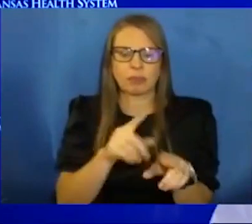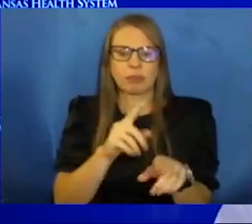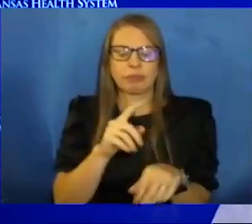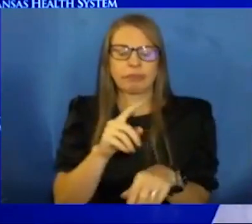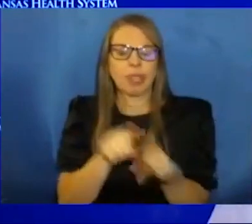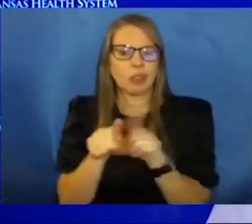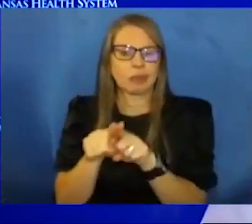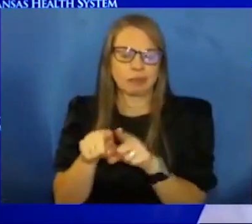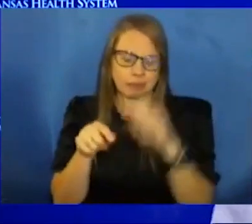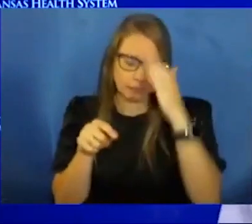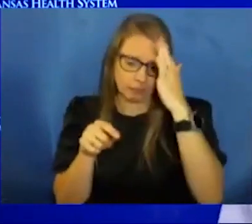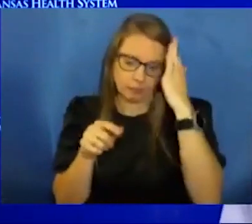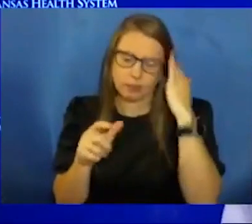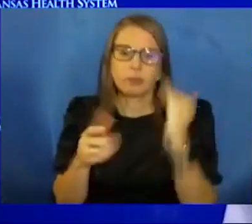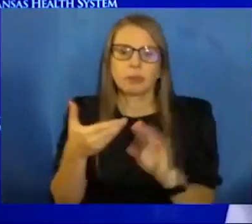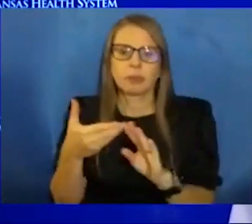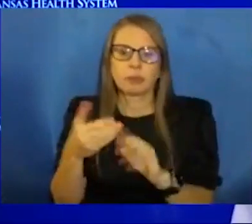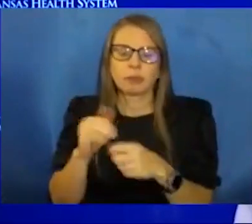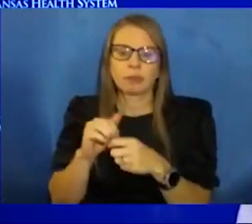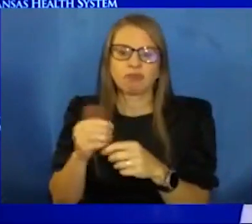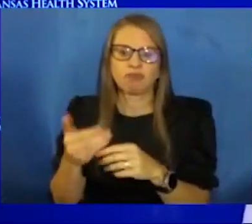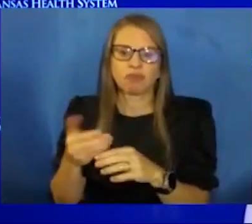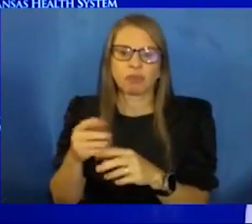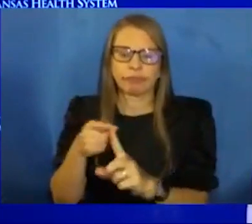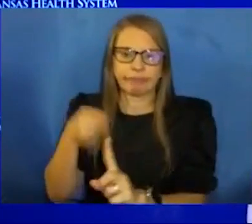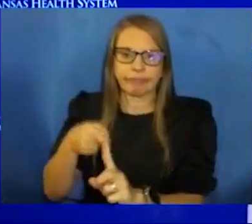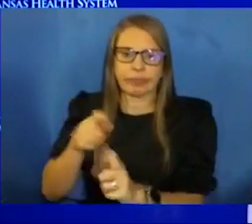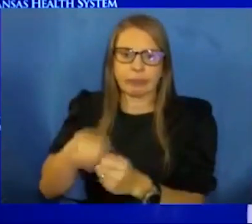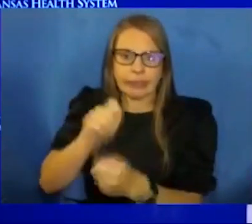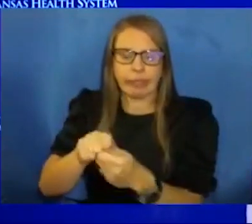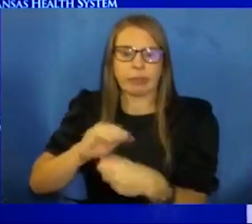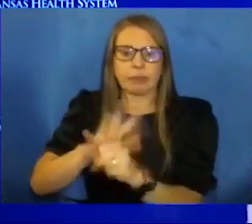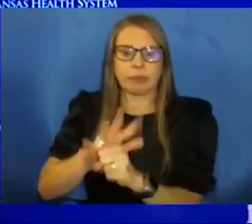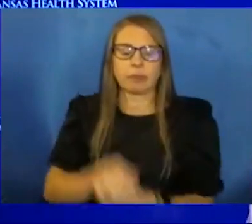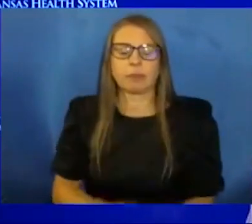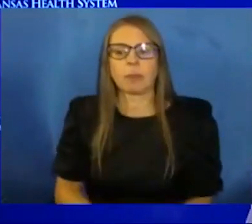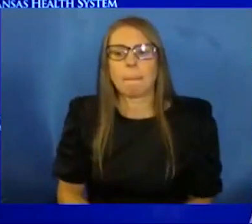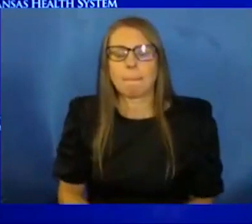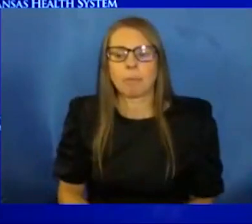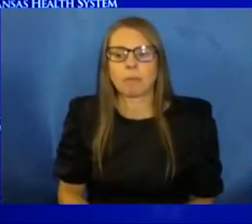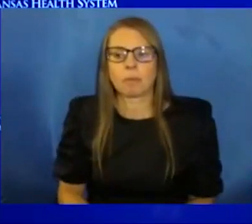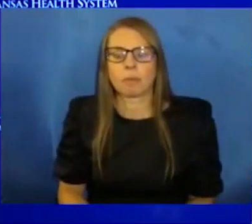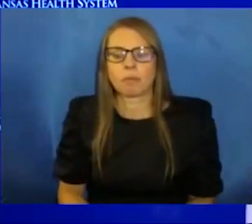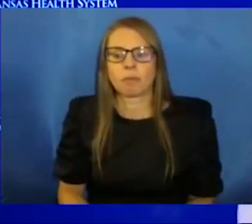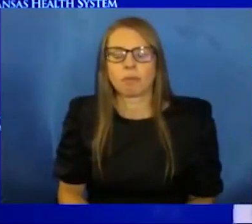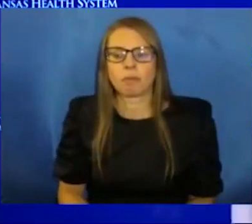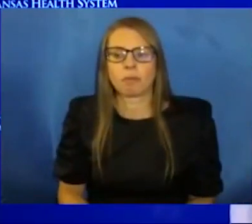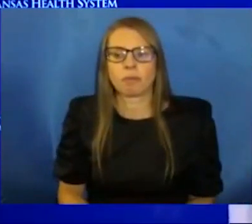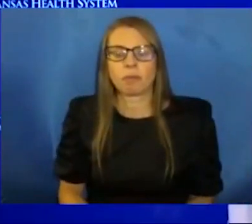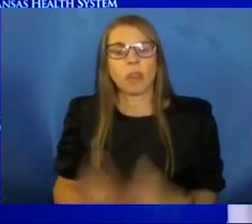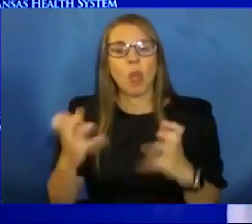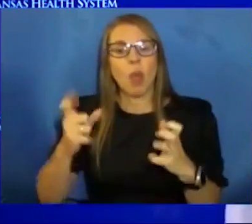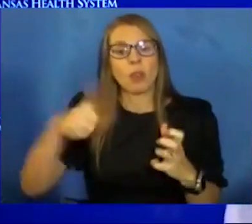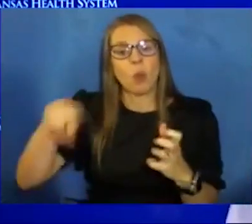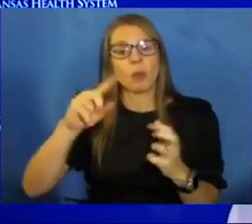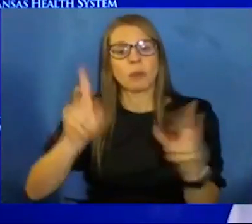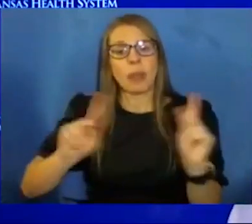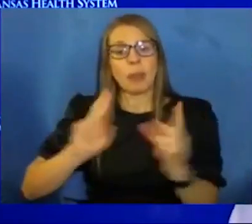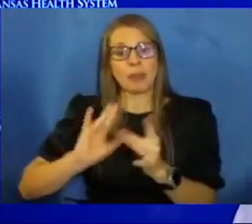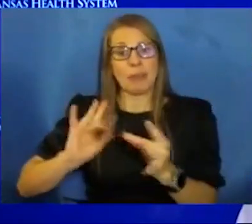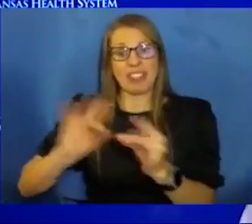good evidence about the excess deaths that have occurred since the time of the pandemic due to COVID or COVID-related mortality and